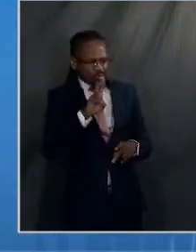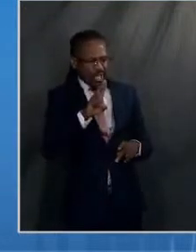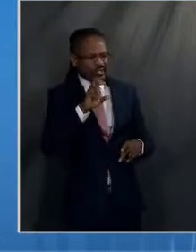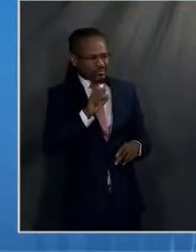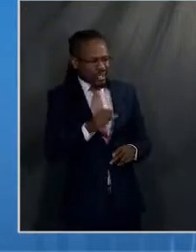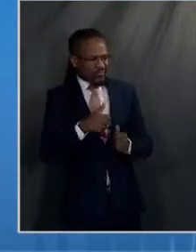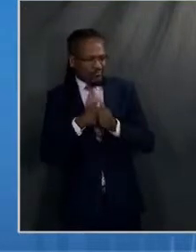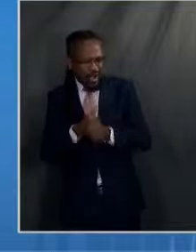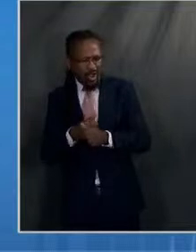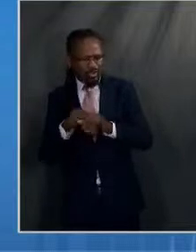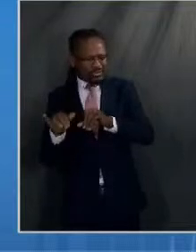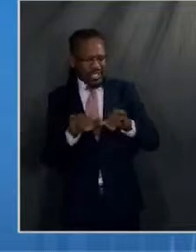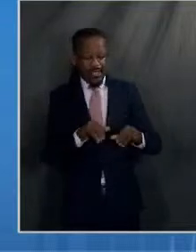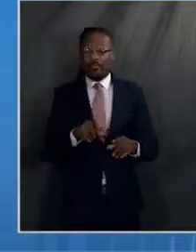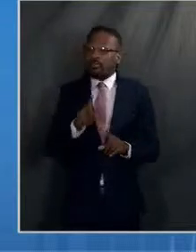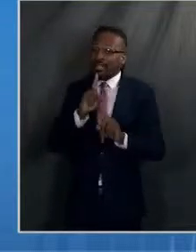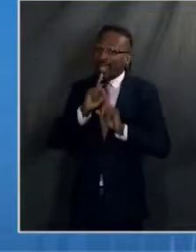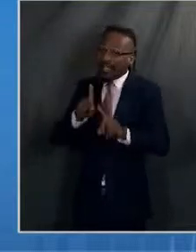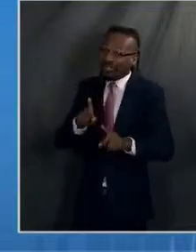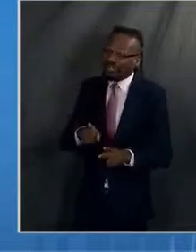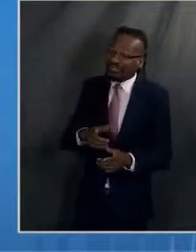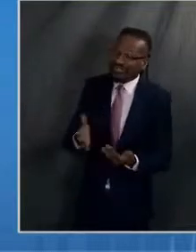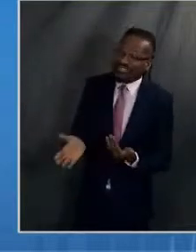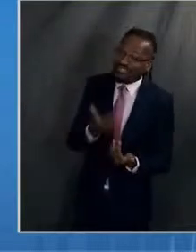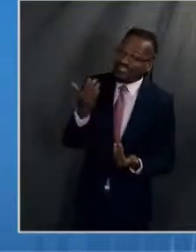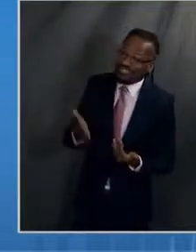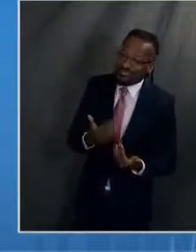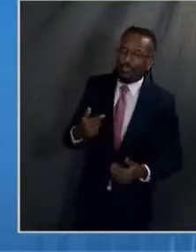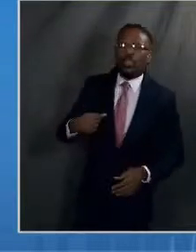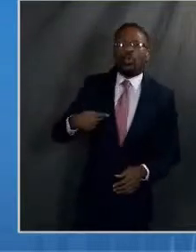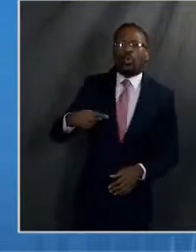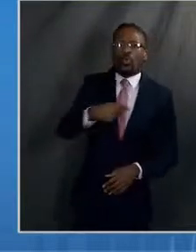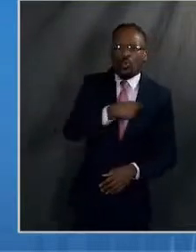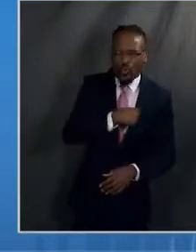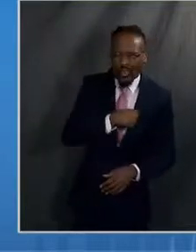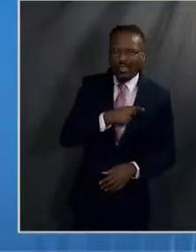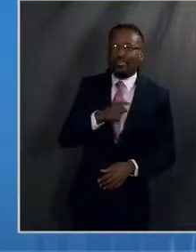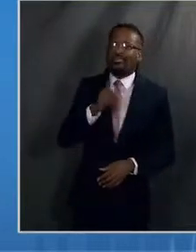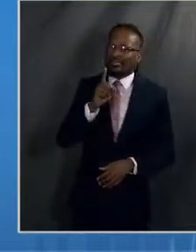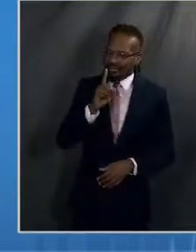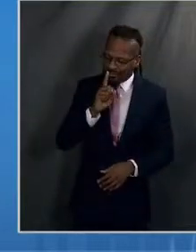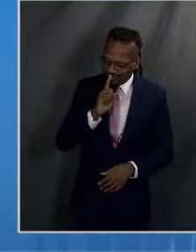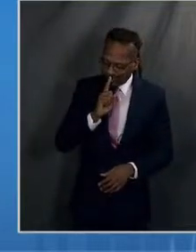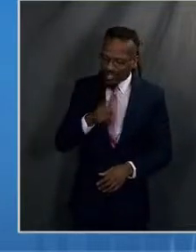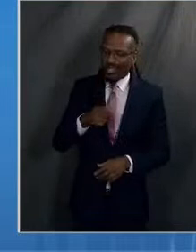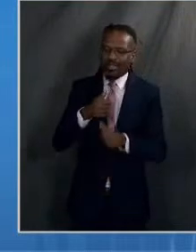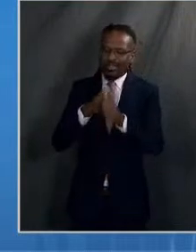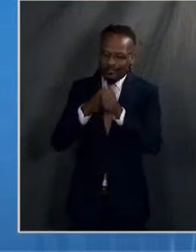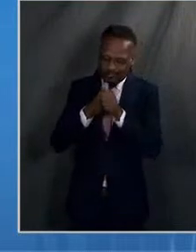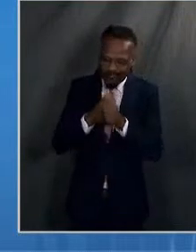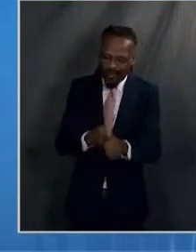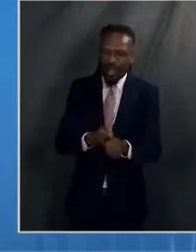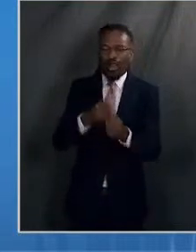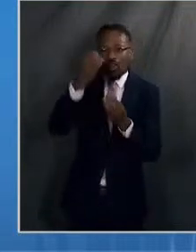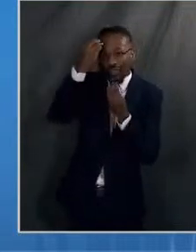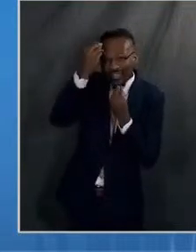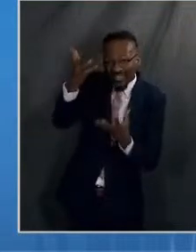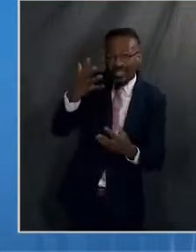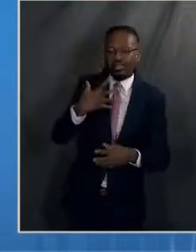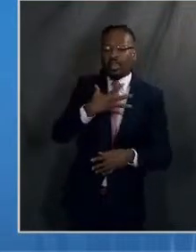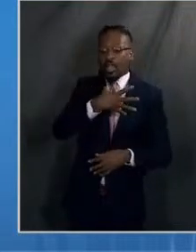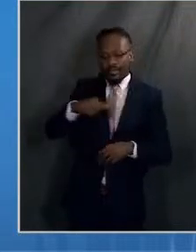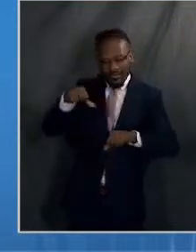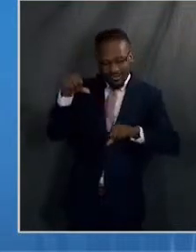States? And the response is simple. We also are going very much by the data and the science that